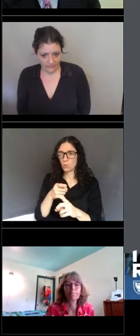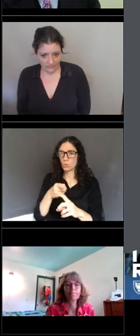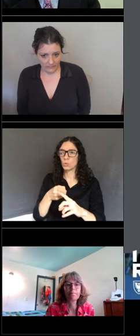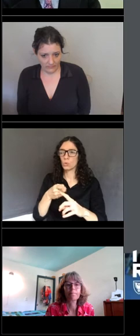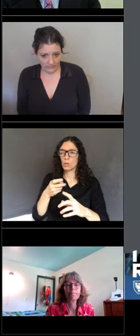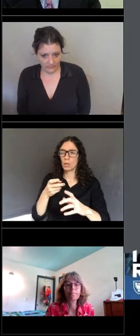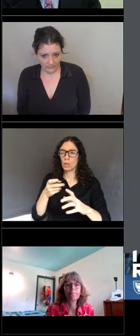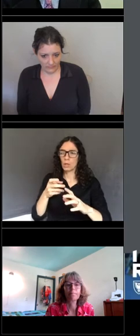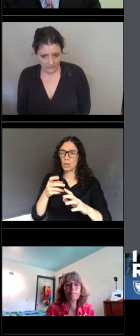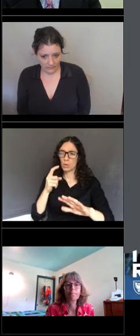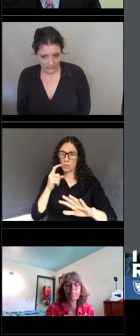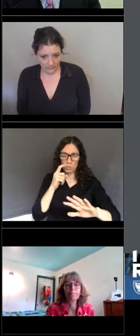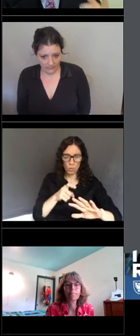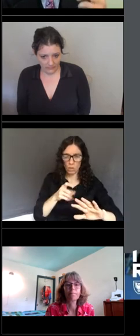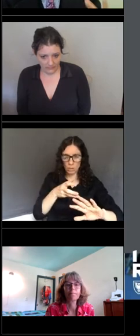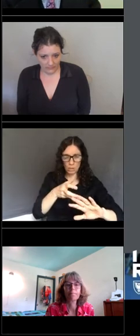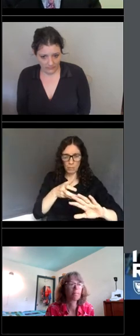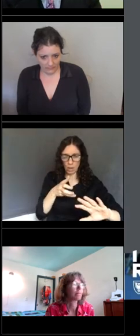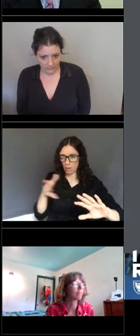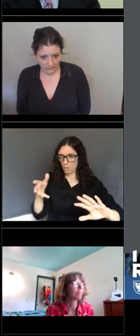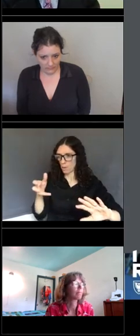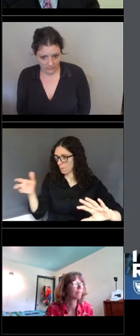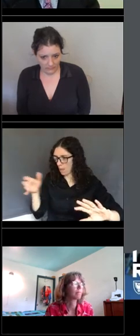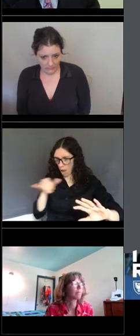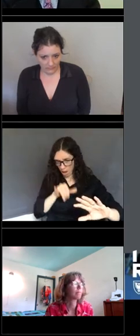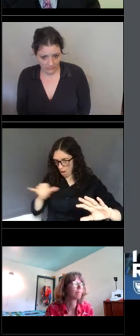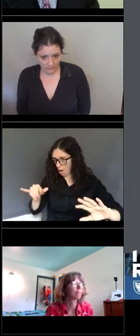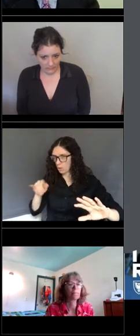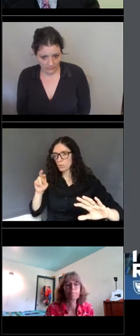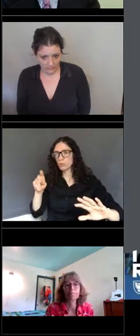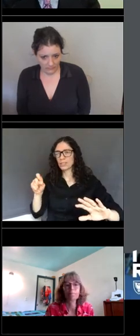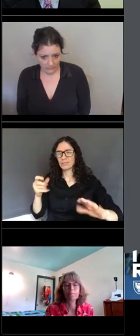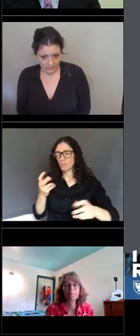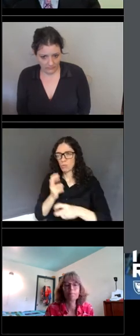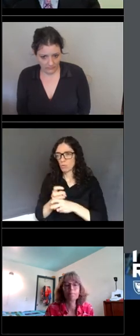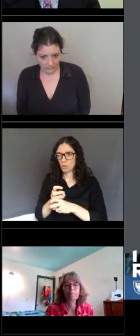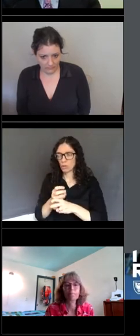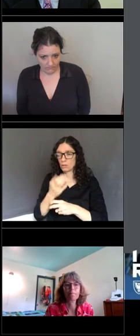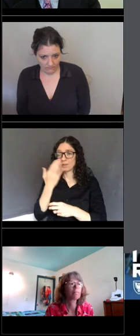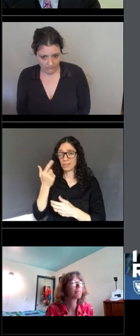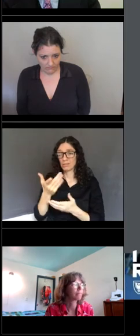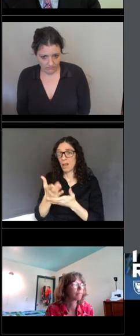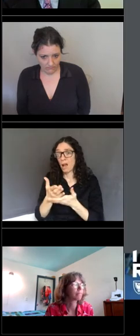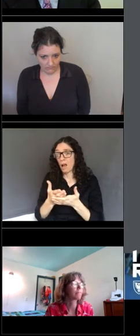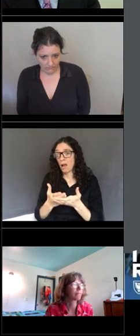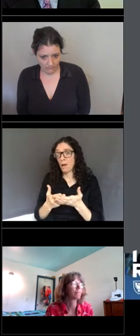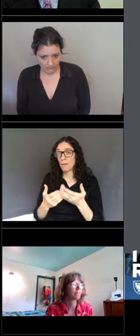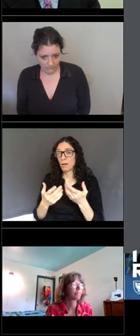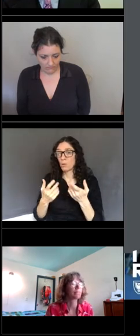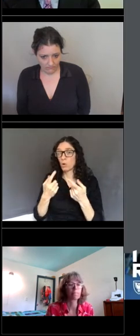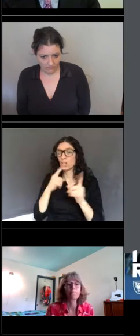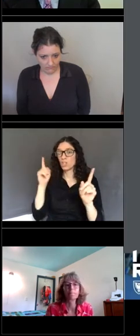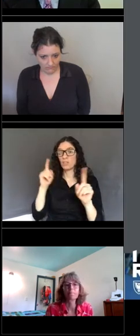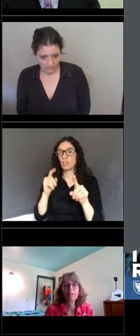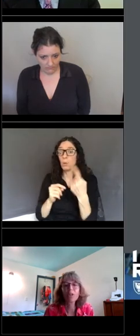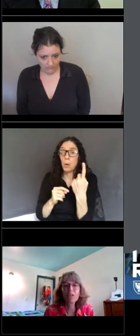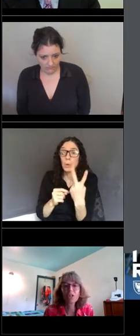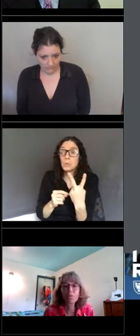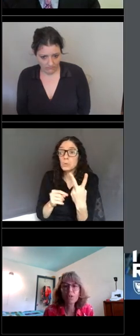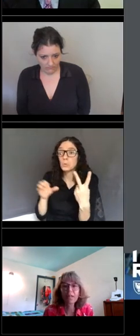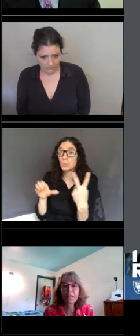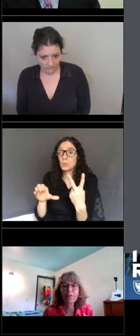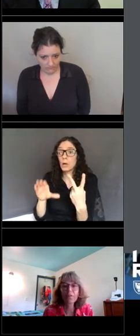because, you know, a lot of them were getting, you know, one action, maybe two, and many just none.